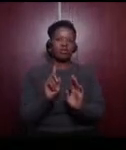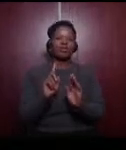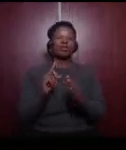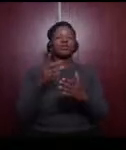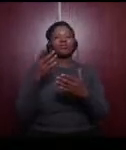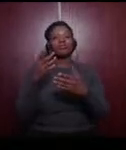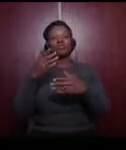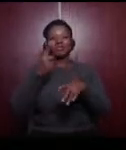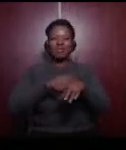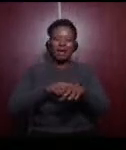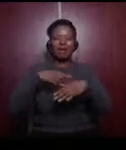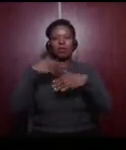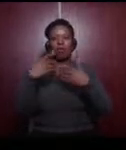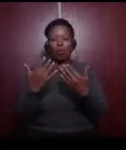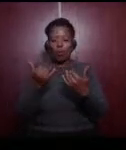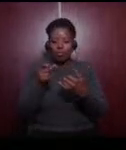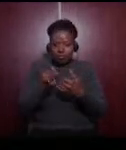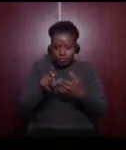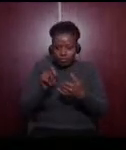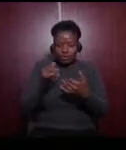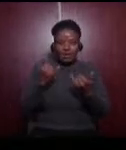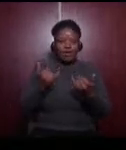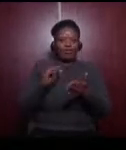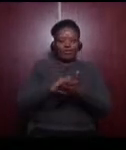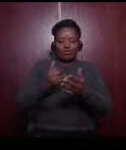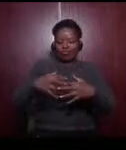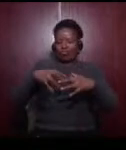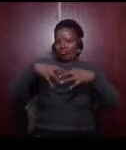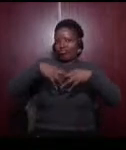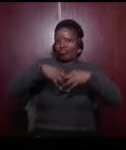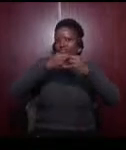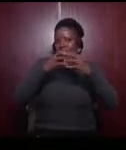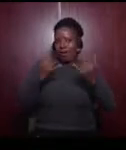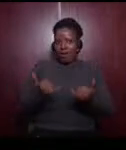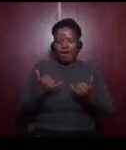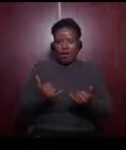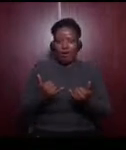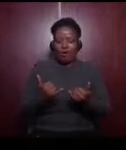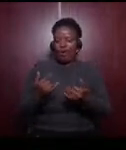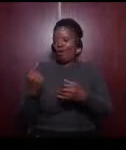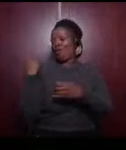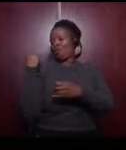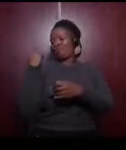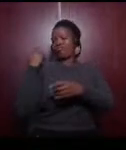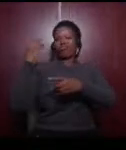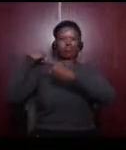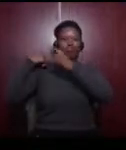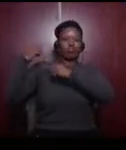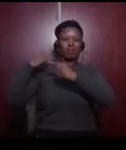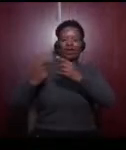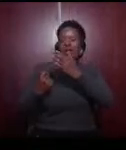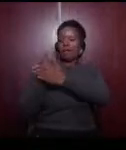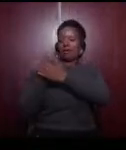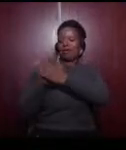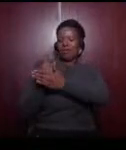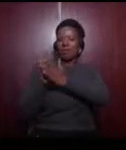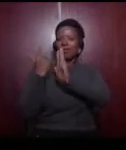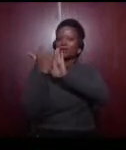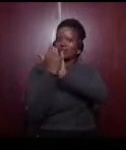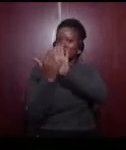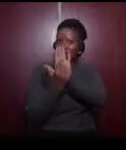it come now? Because like there are things still like the legislations, but then deal